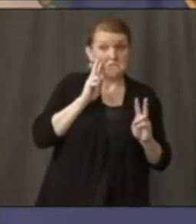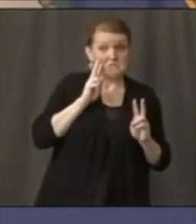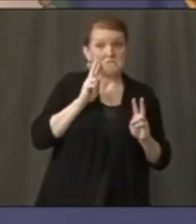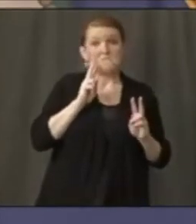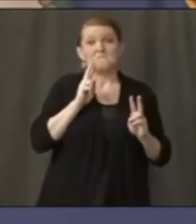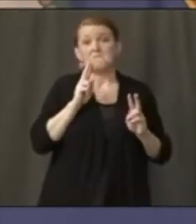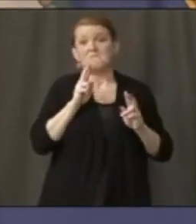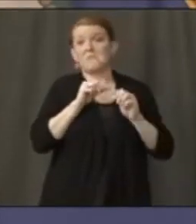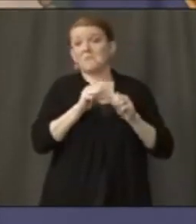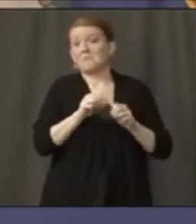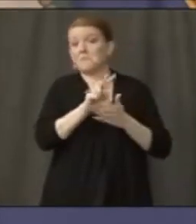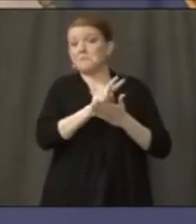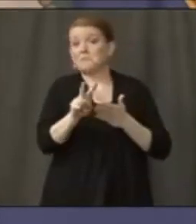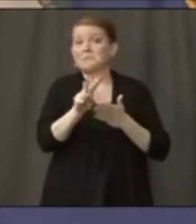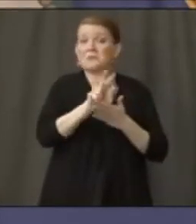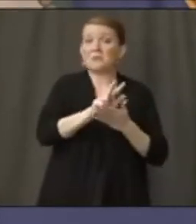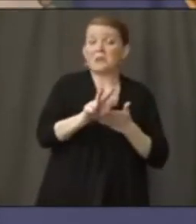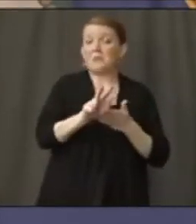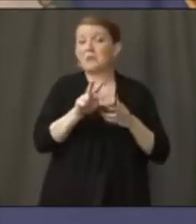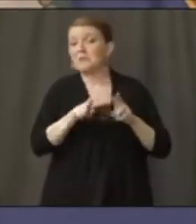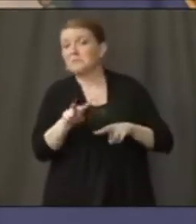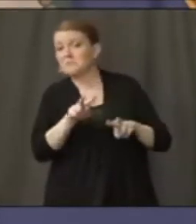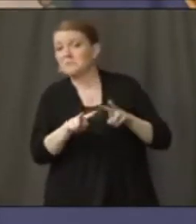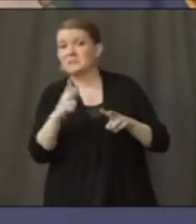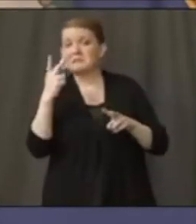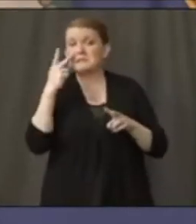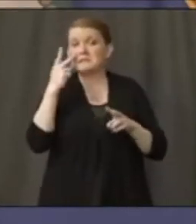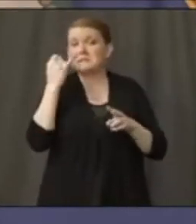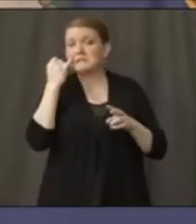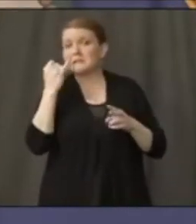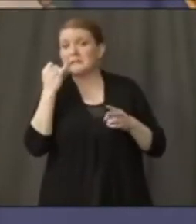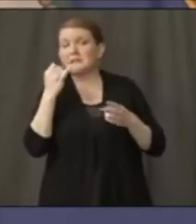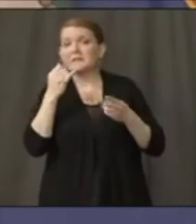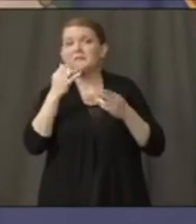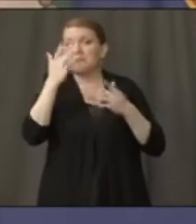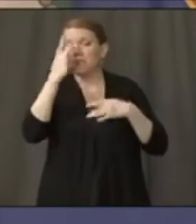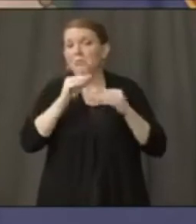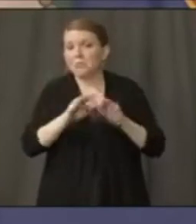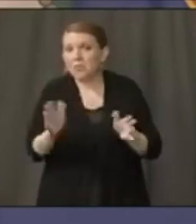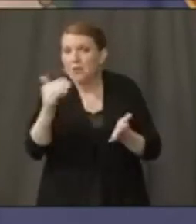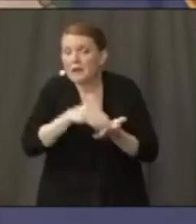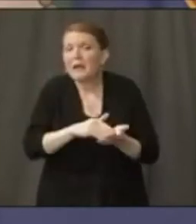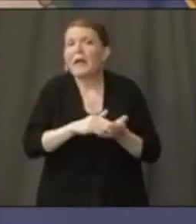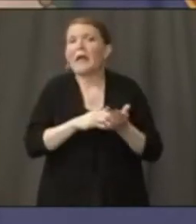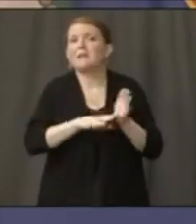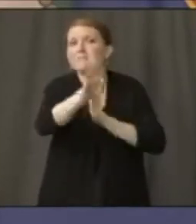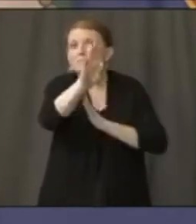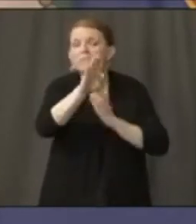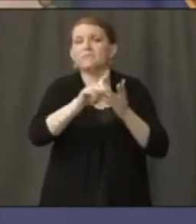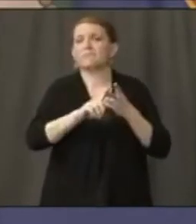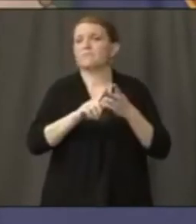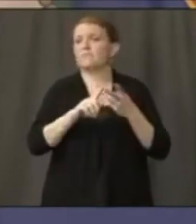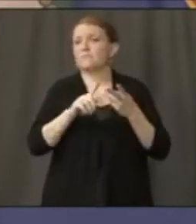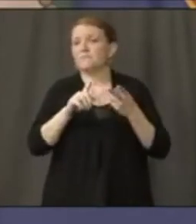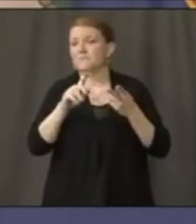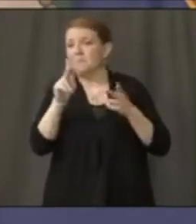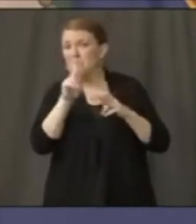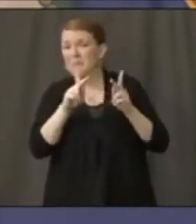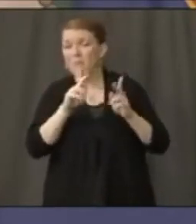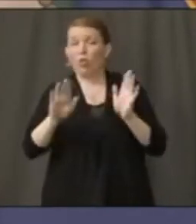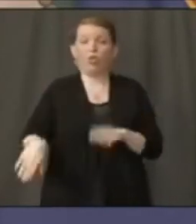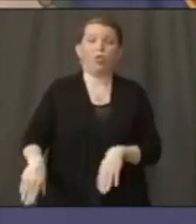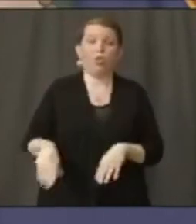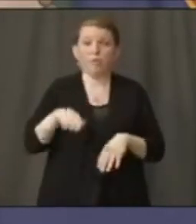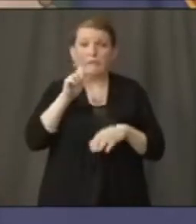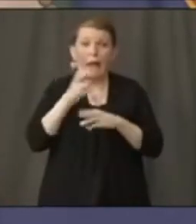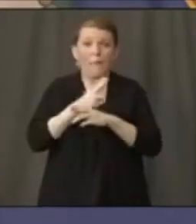of what the effects have been. Are there any flare-ups or people following the protocols that Christine described so well? And that will